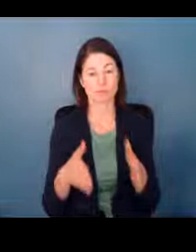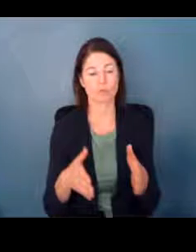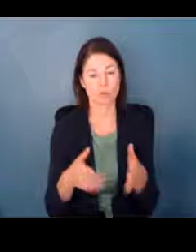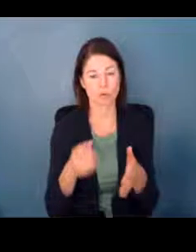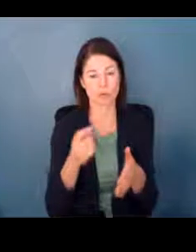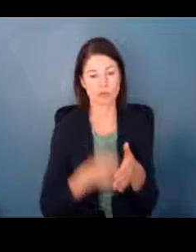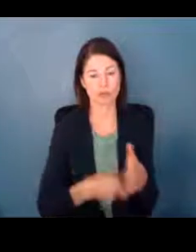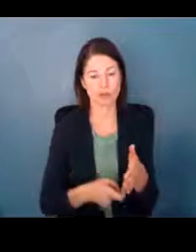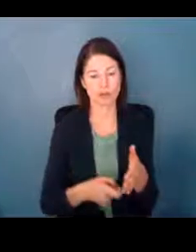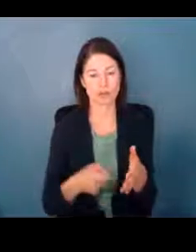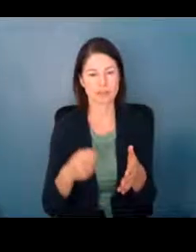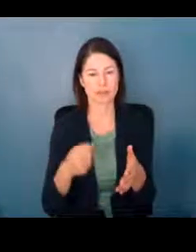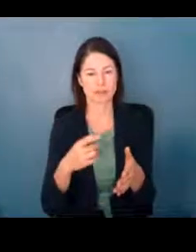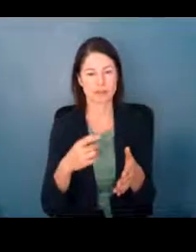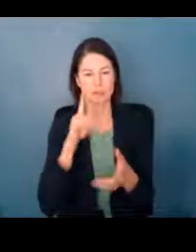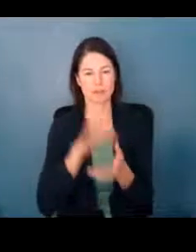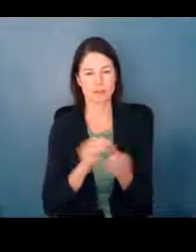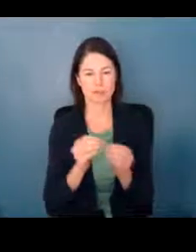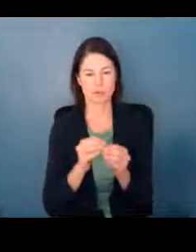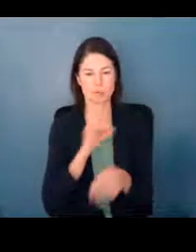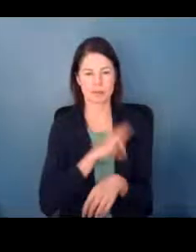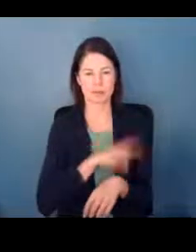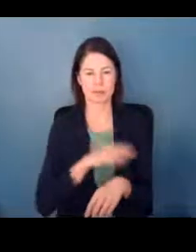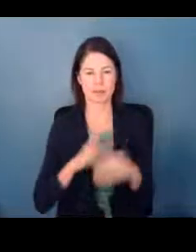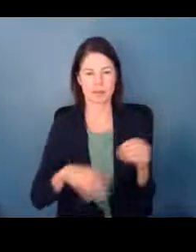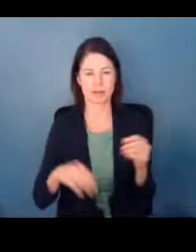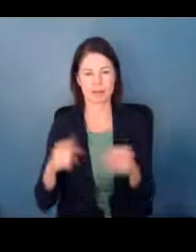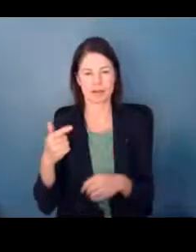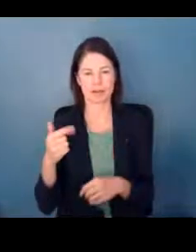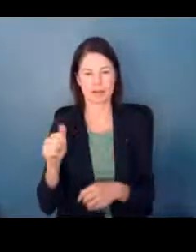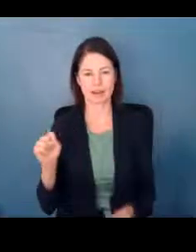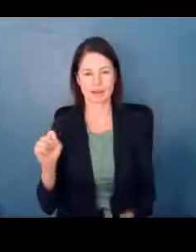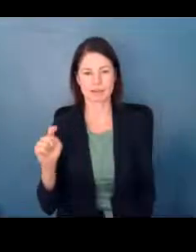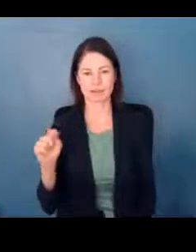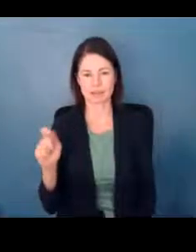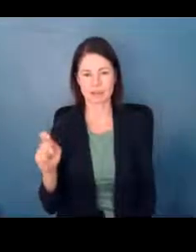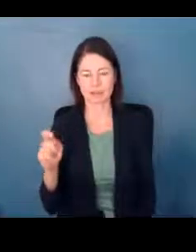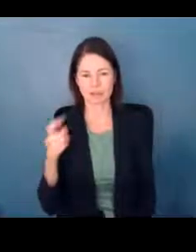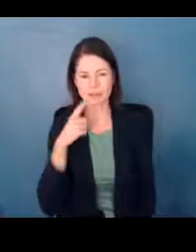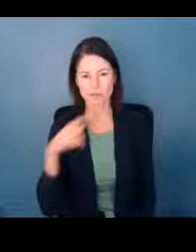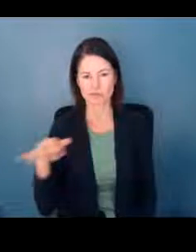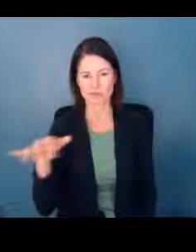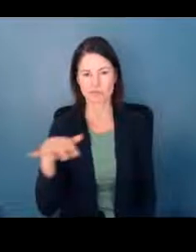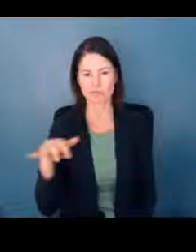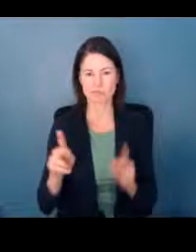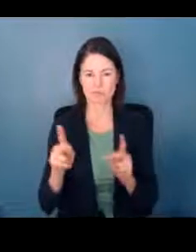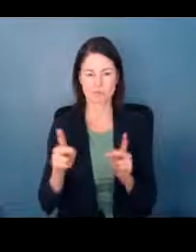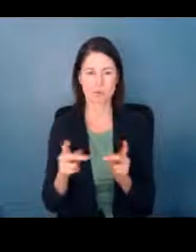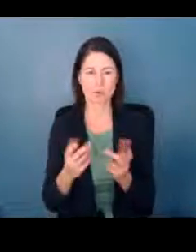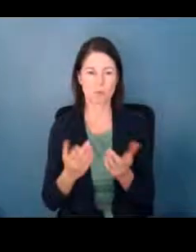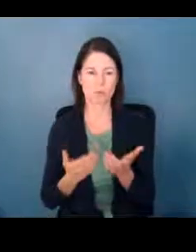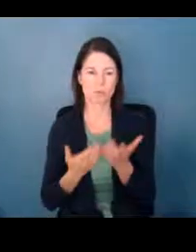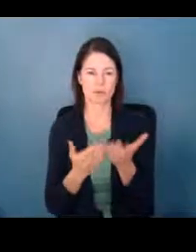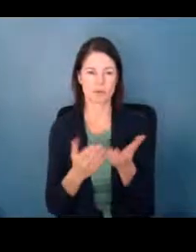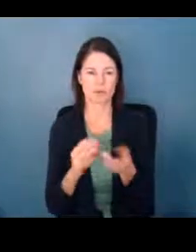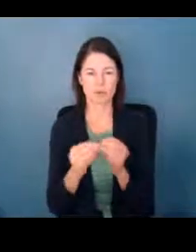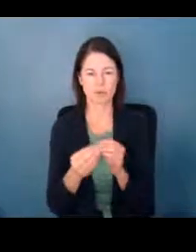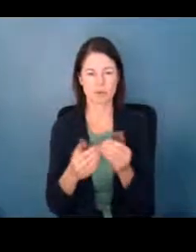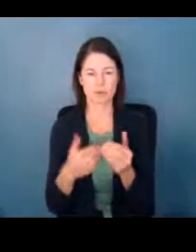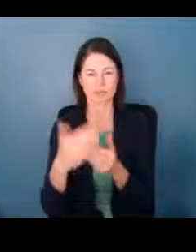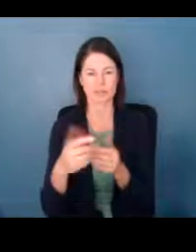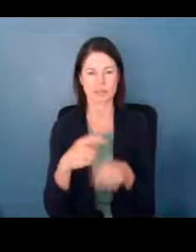tax. We'll bring the draft rates to you early next year for review. That'd be great. Thank you. Any other comments, questions